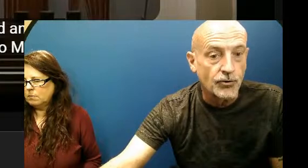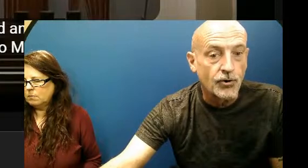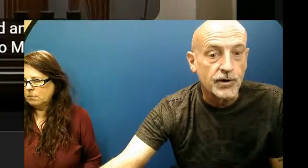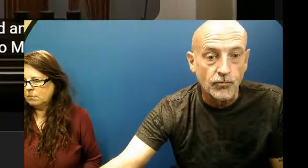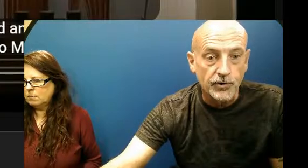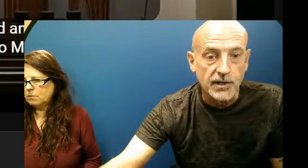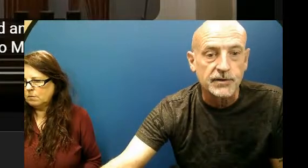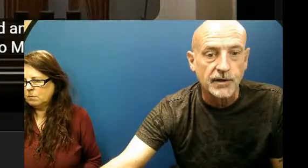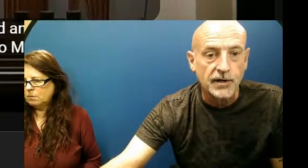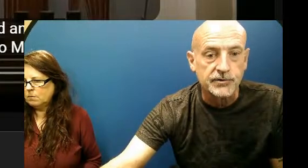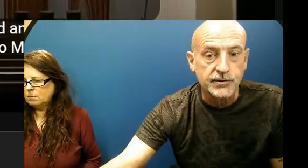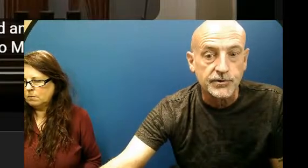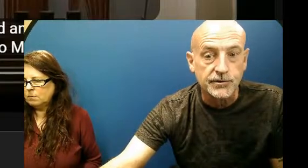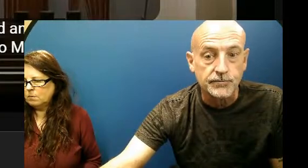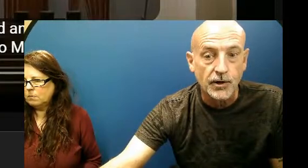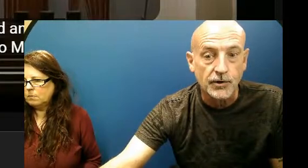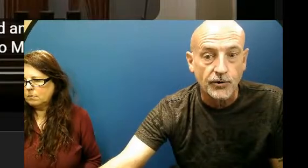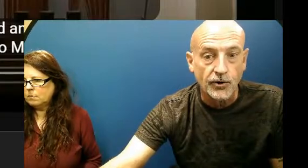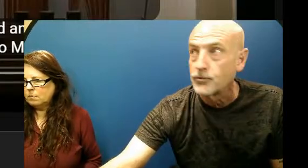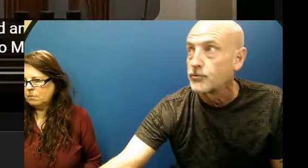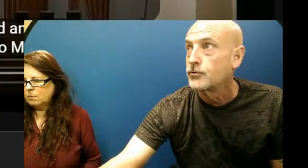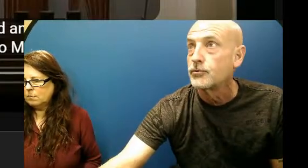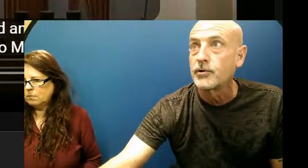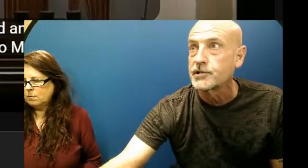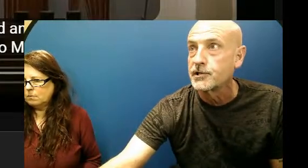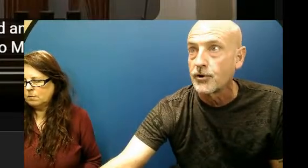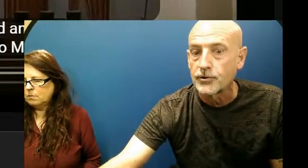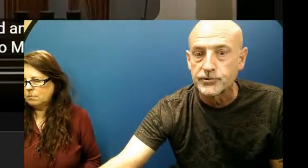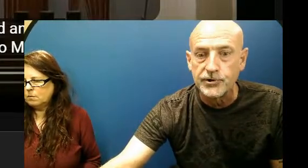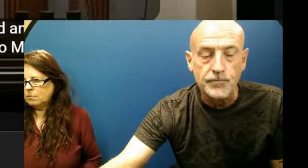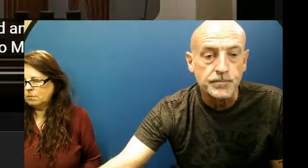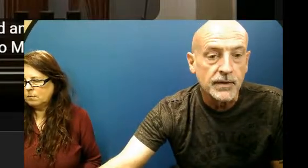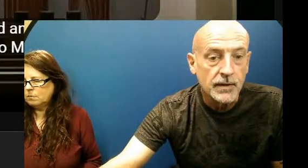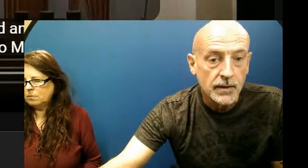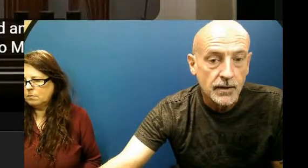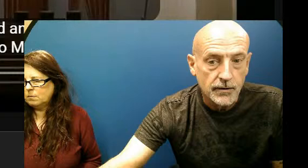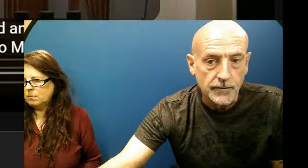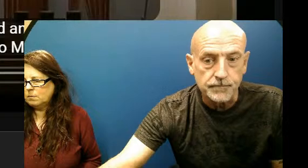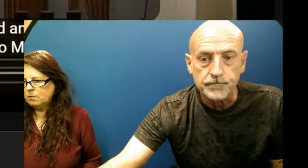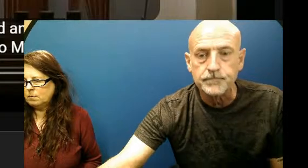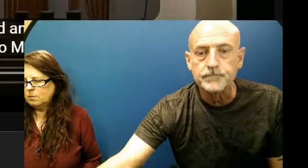enumerated authority within the Constitution under Article 2?